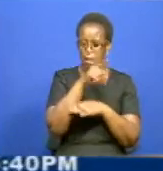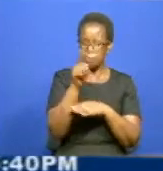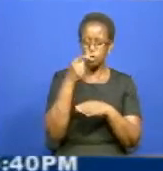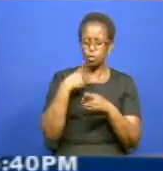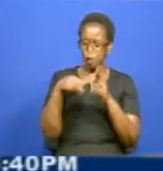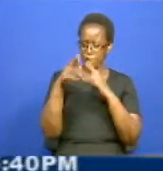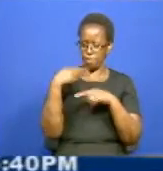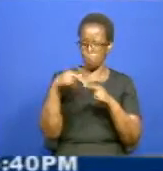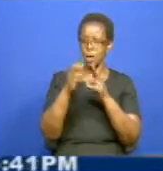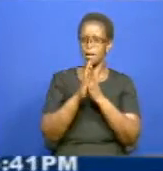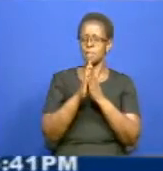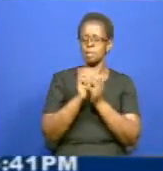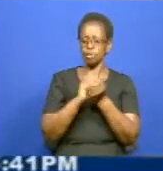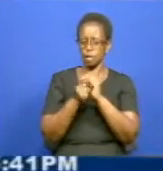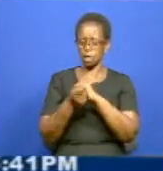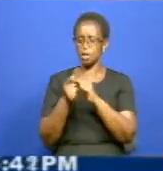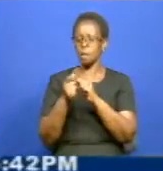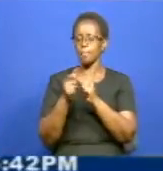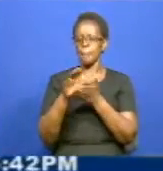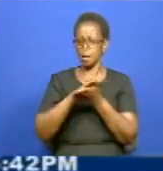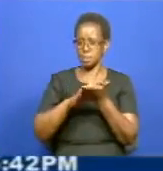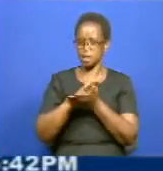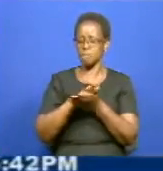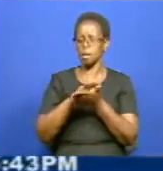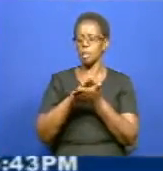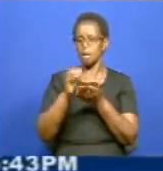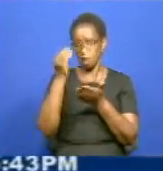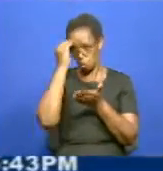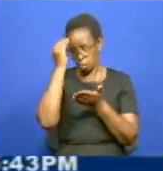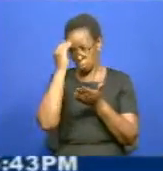basic education curriculum document.